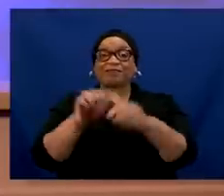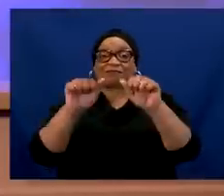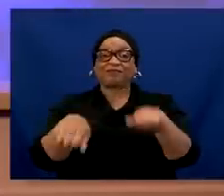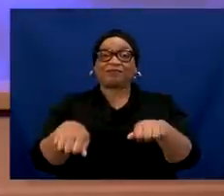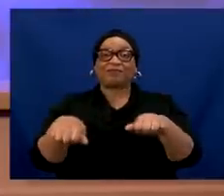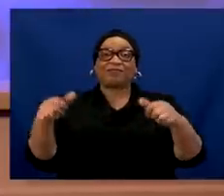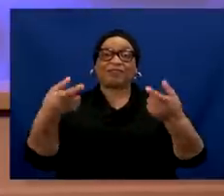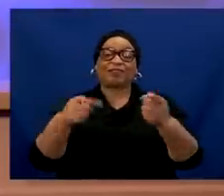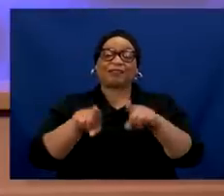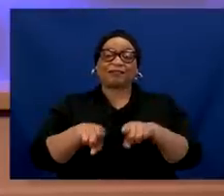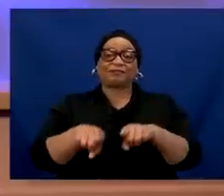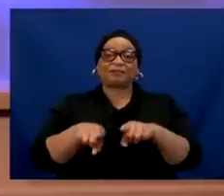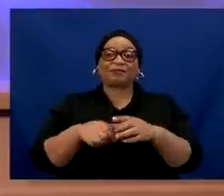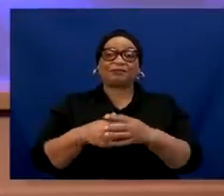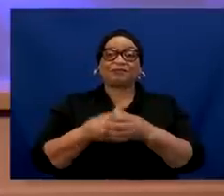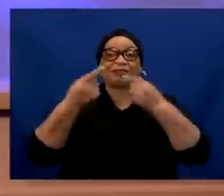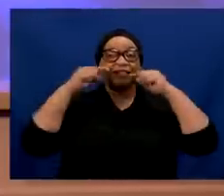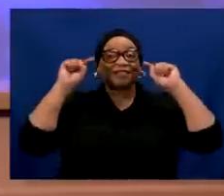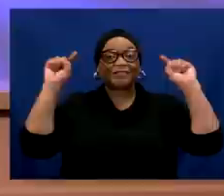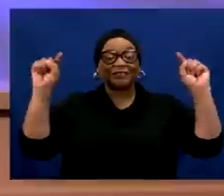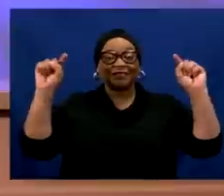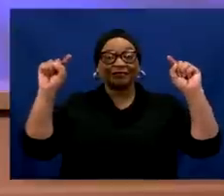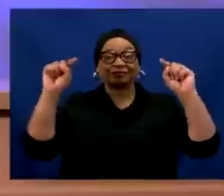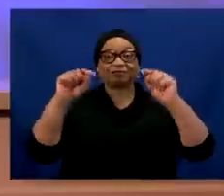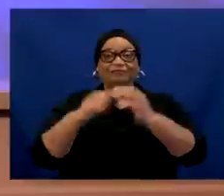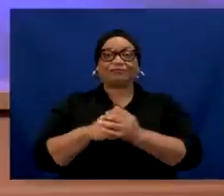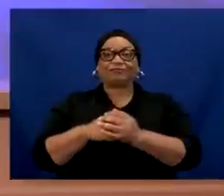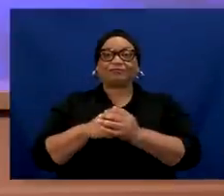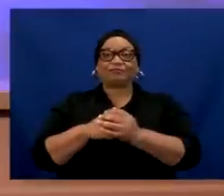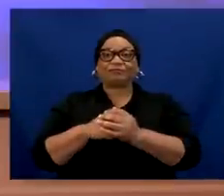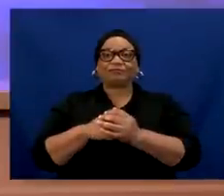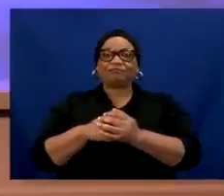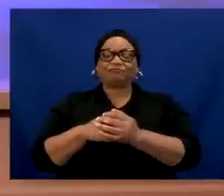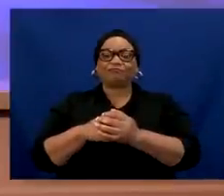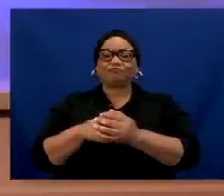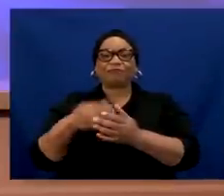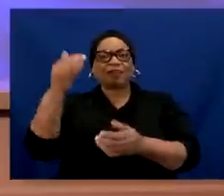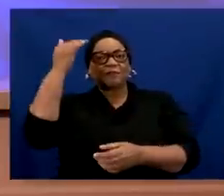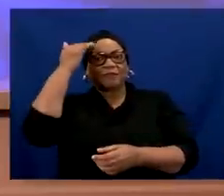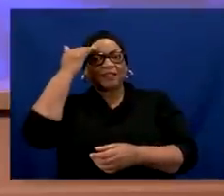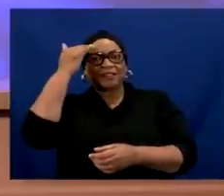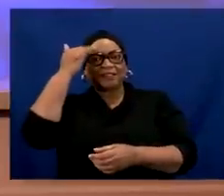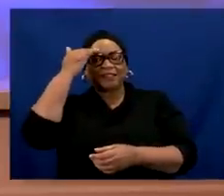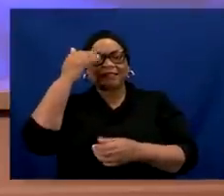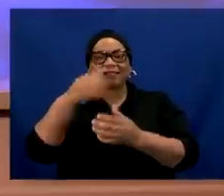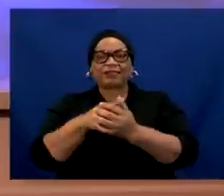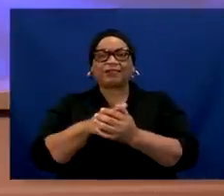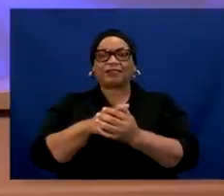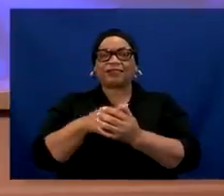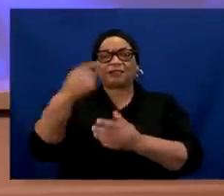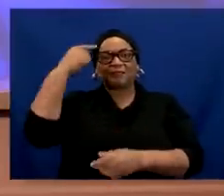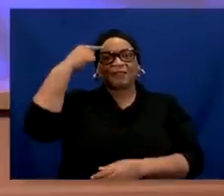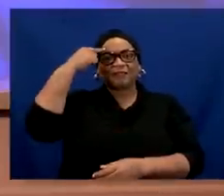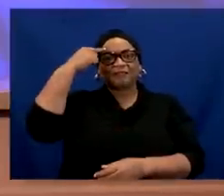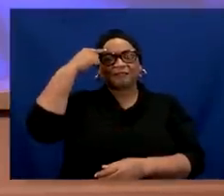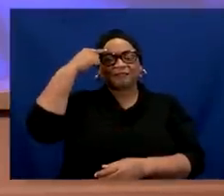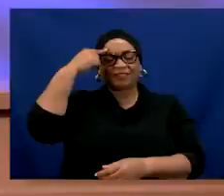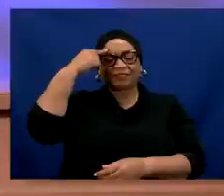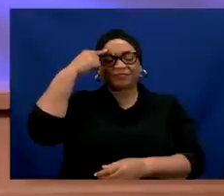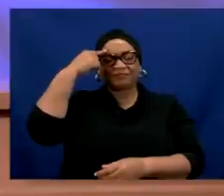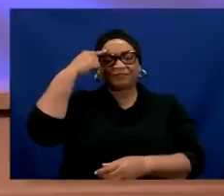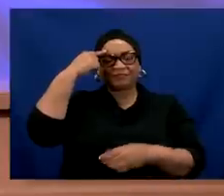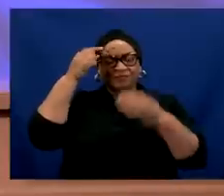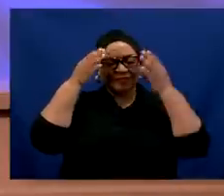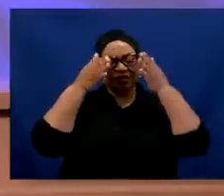accomplished. I suspect that part of my rationale for that kind of mentality and mindset